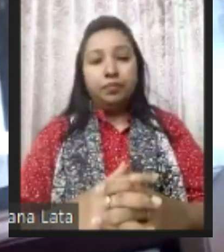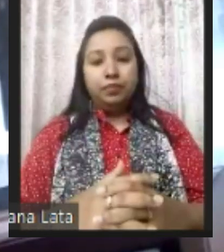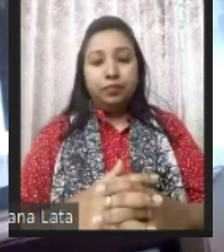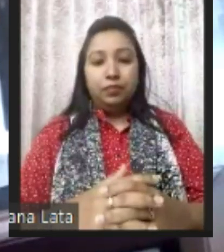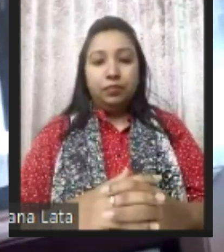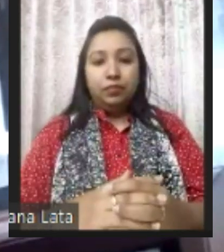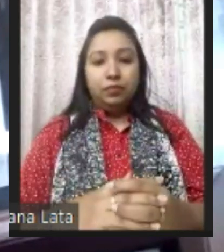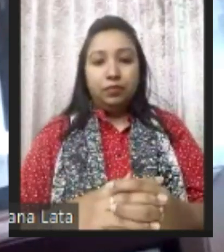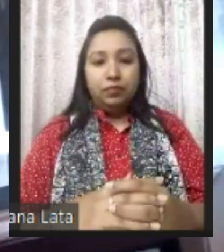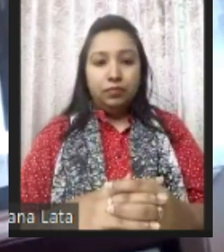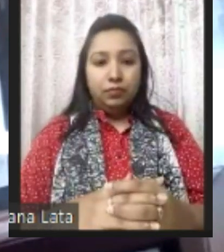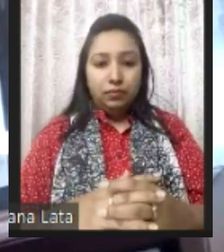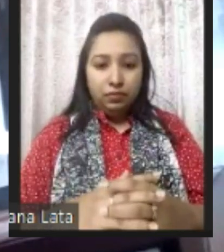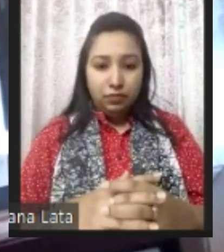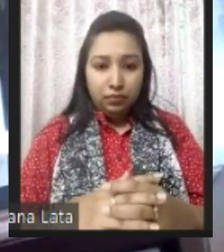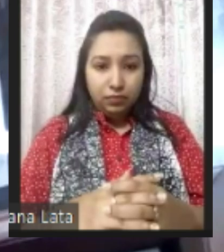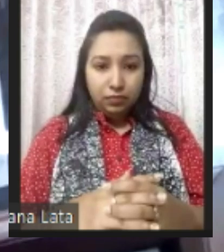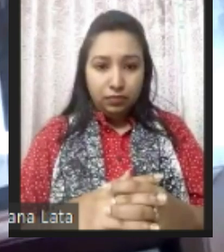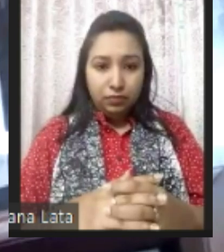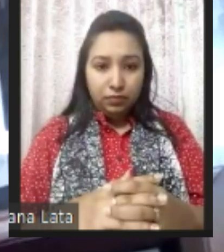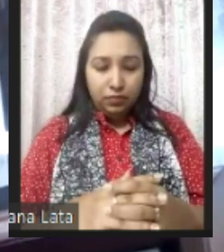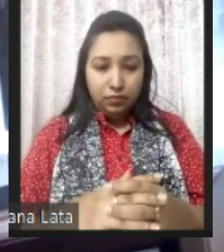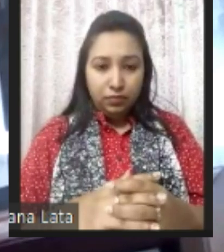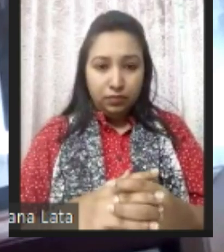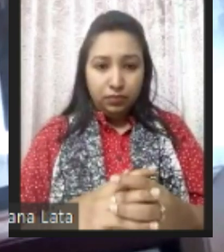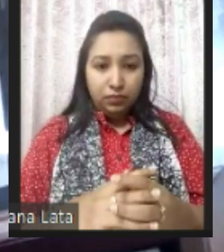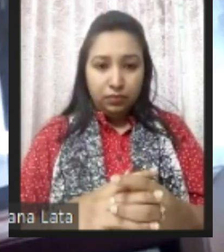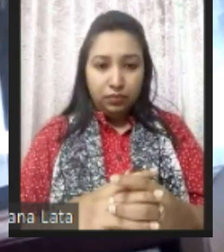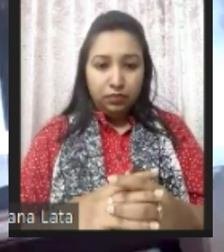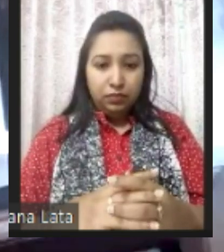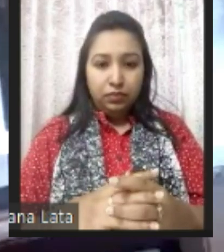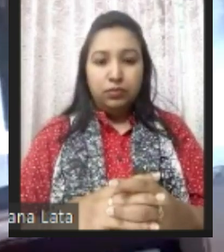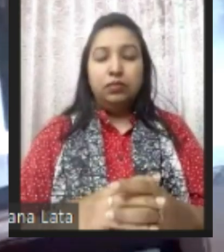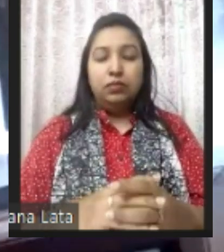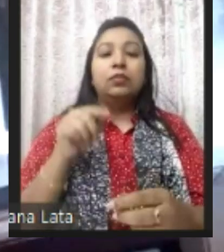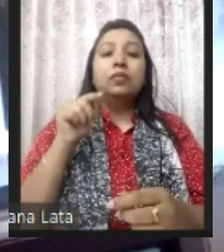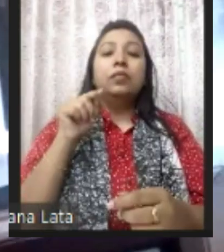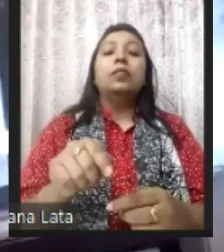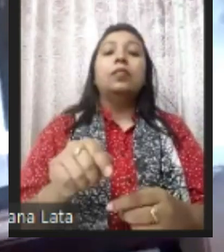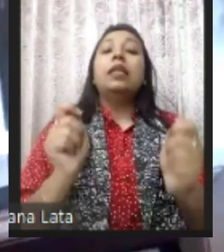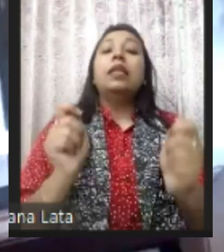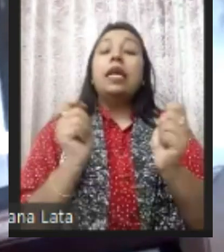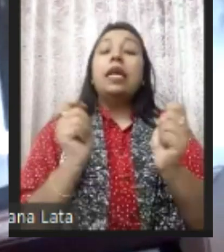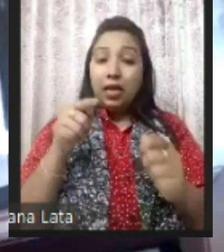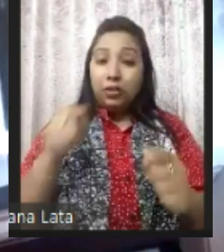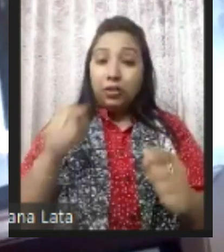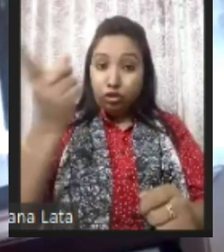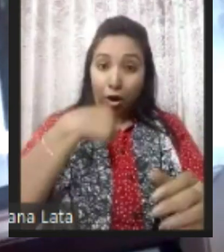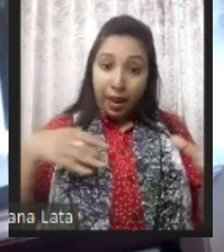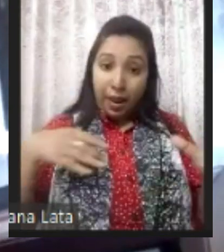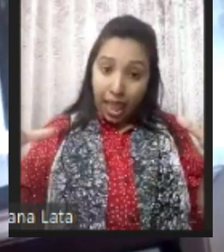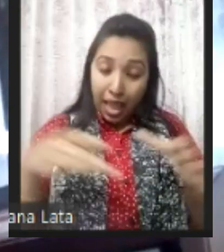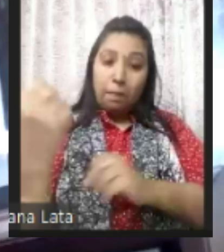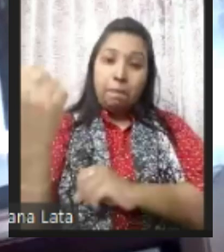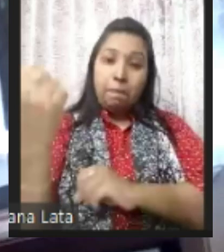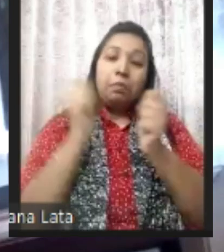digital inclusion. It should be beyond connectivity, affordability, and capability. So again, it's amazing to see all these great